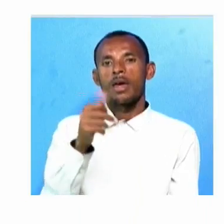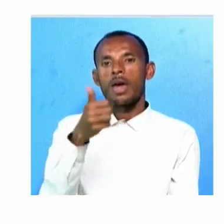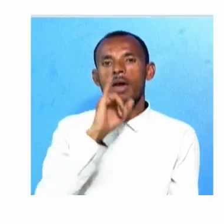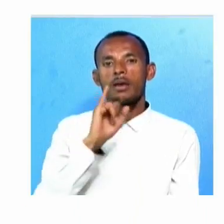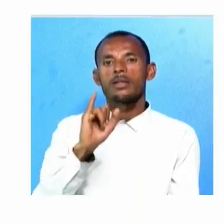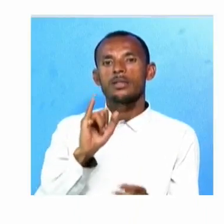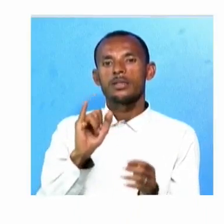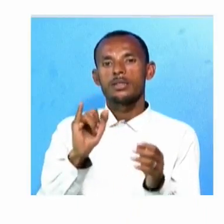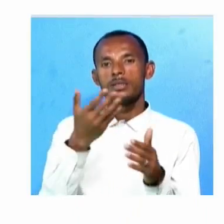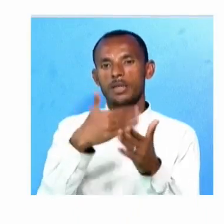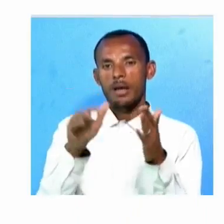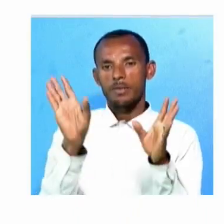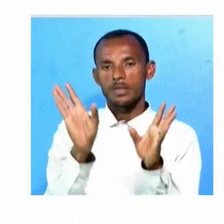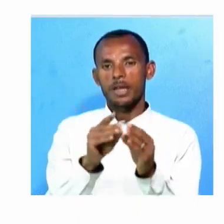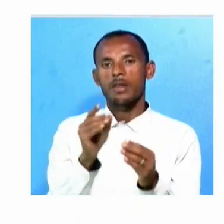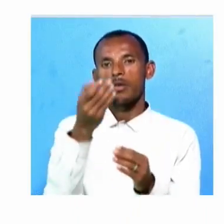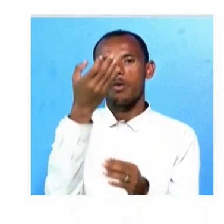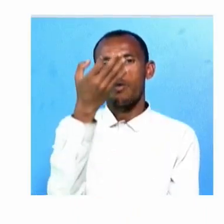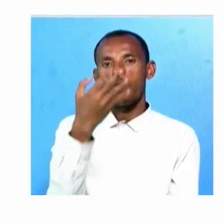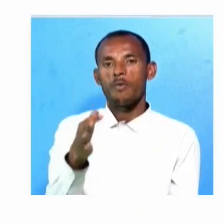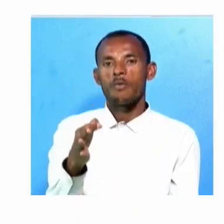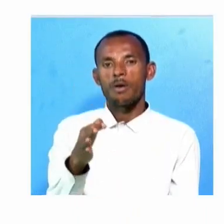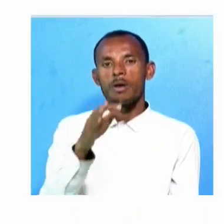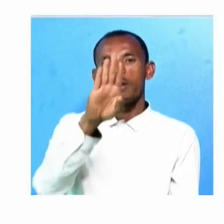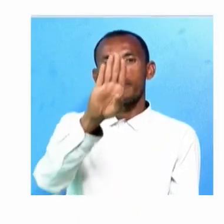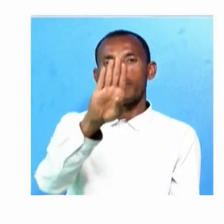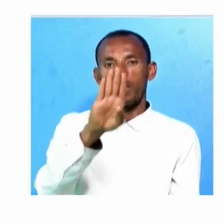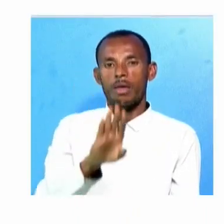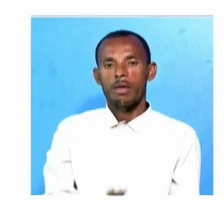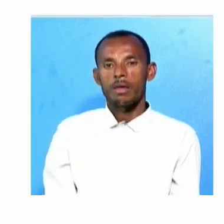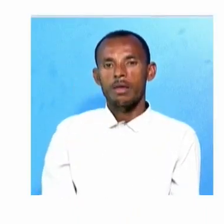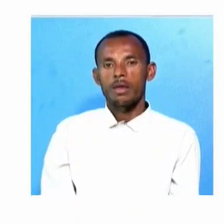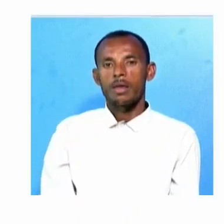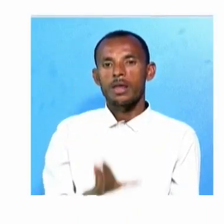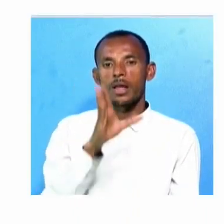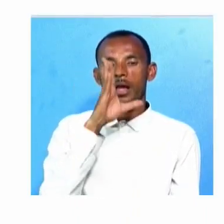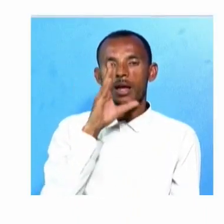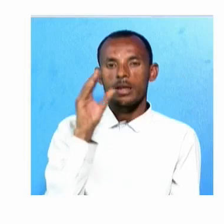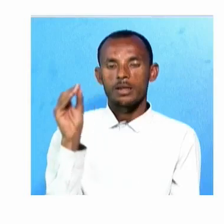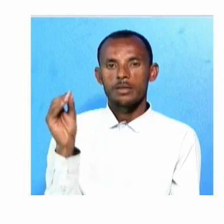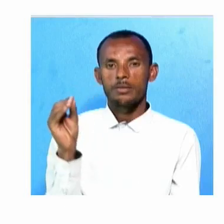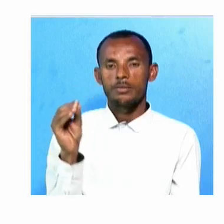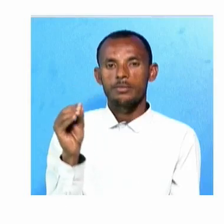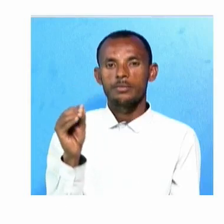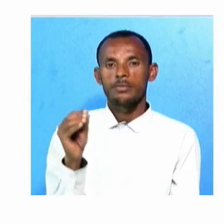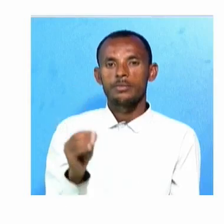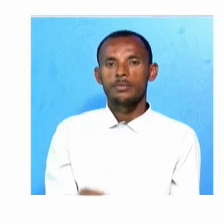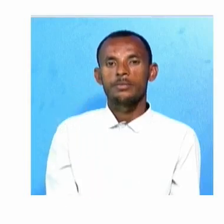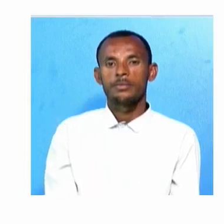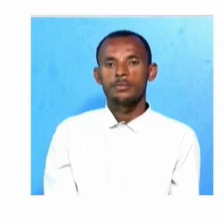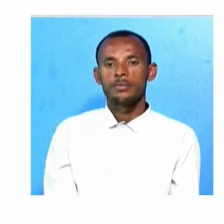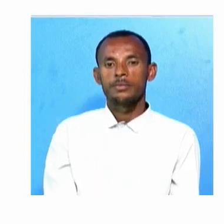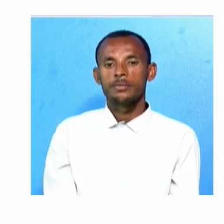subset of B and